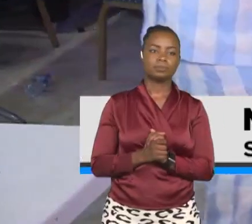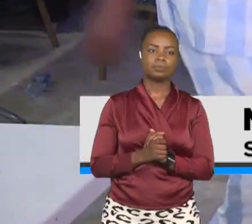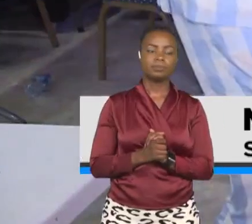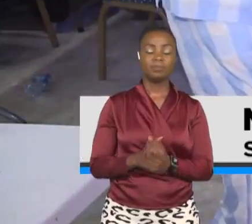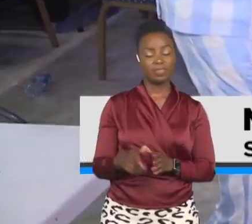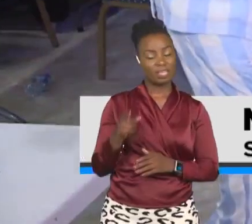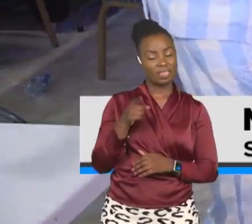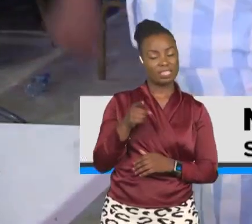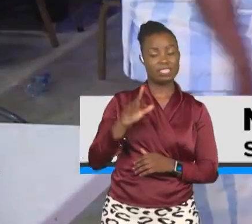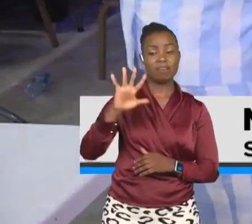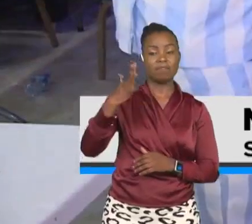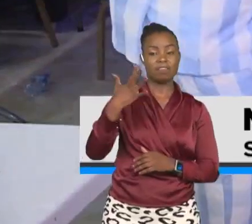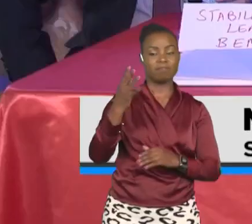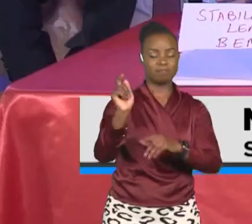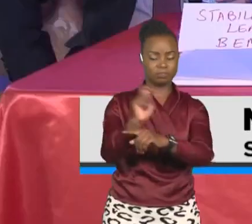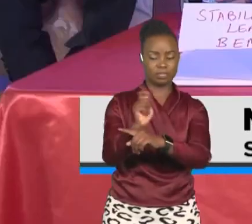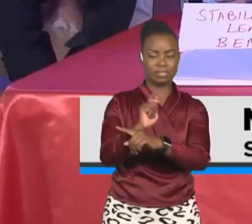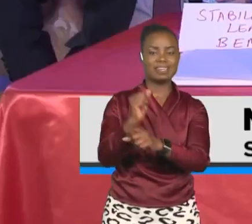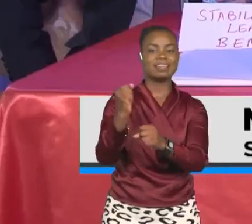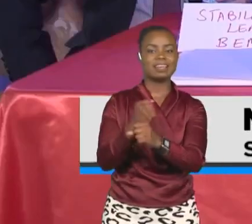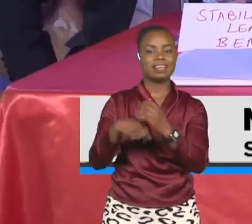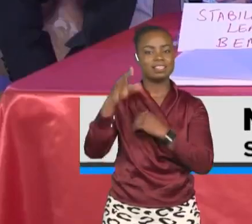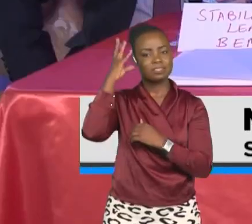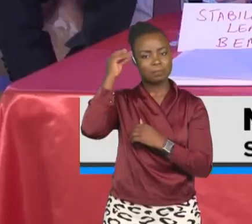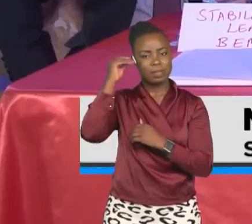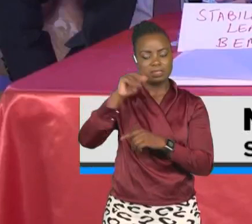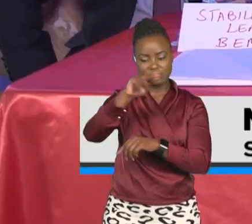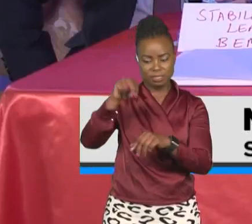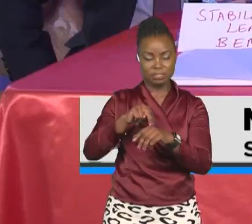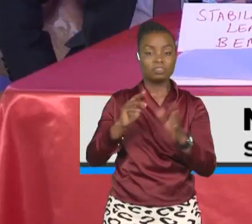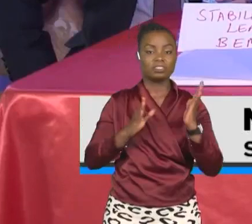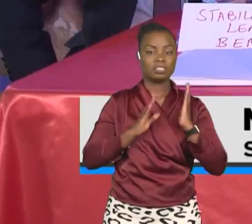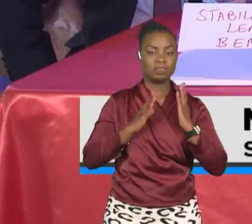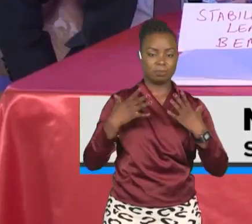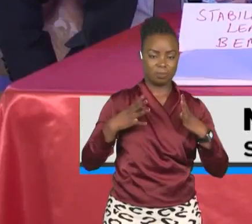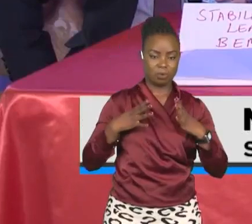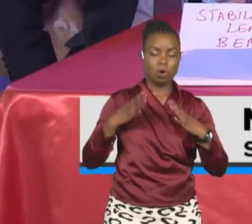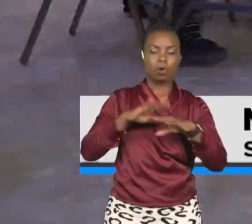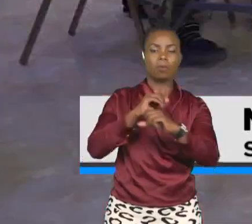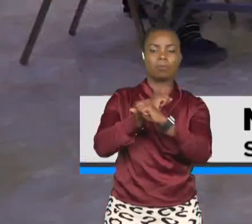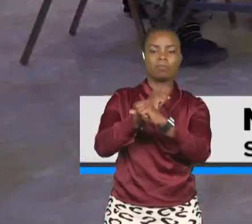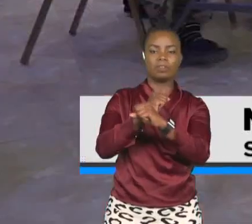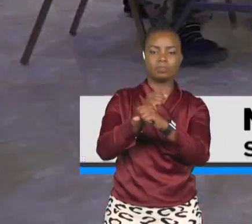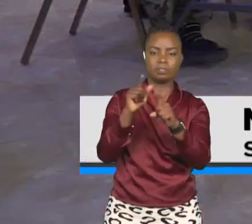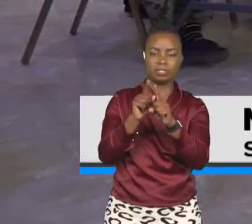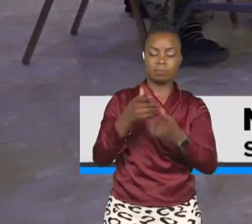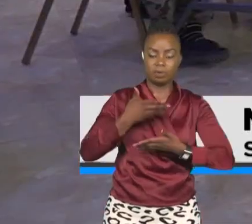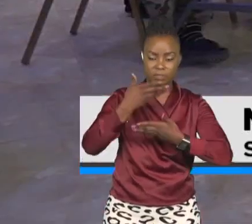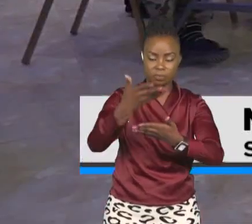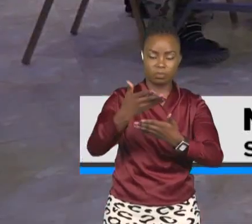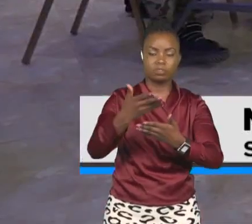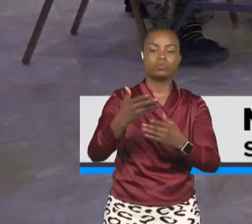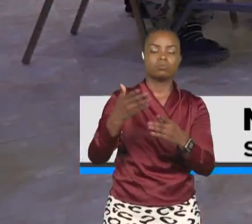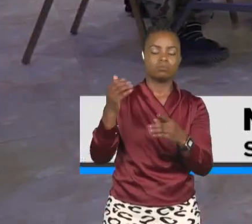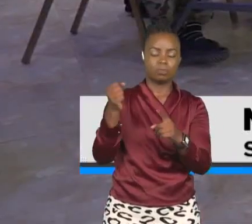This is the fifth training to be conducted for the Somali National Security Forces on the prevention and response to conflict-related sexual